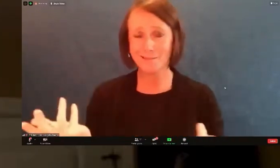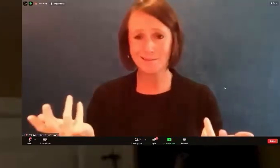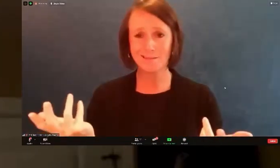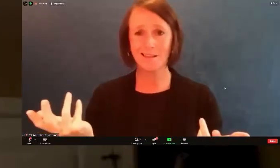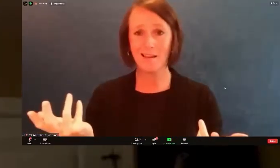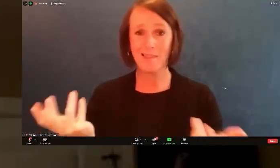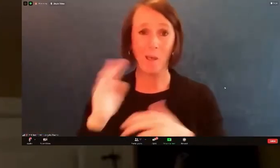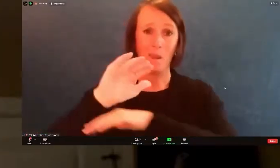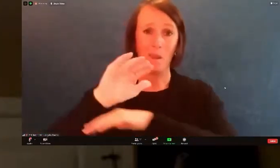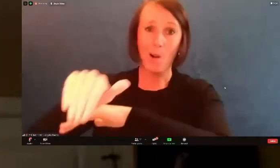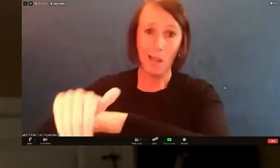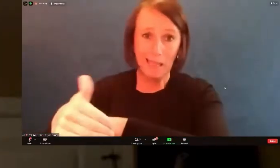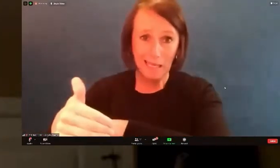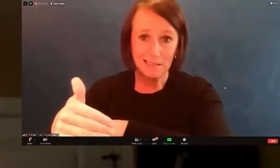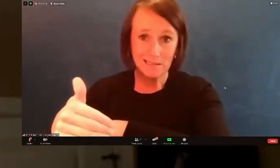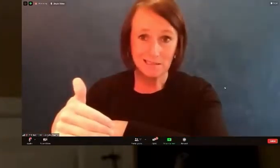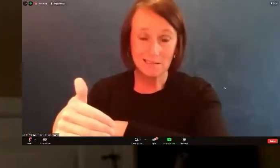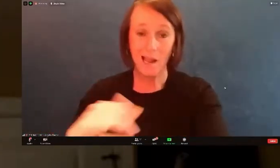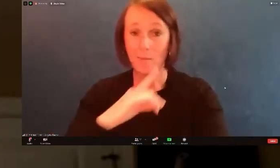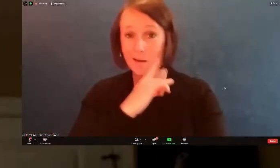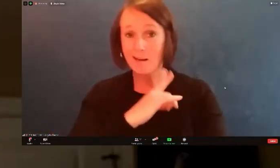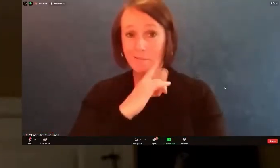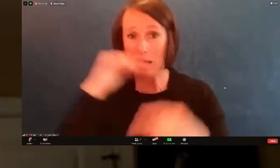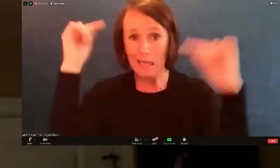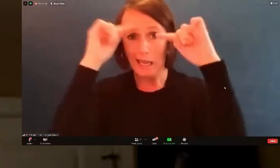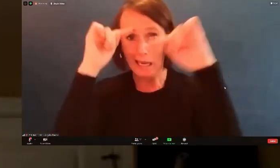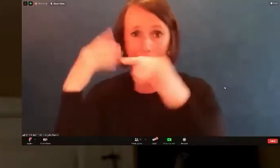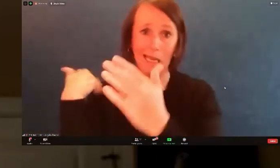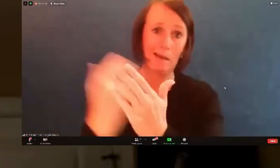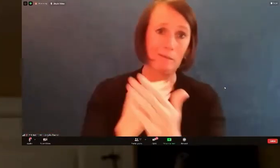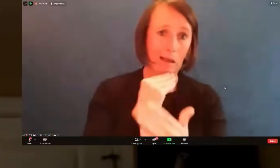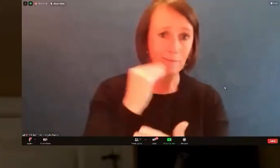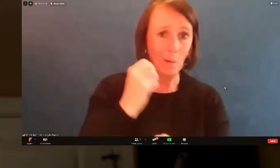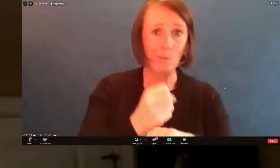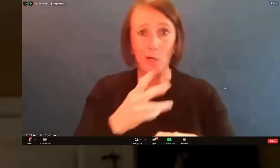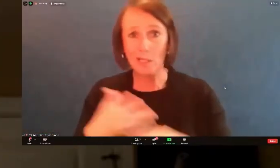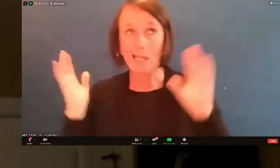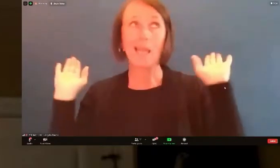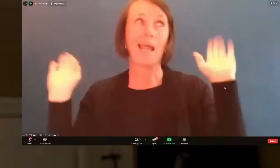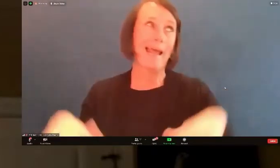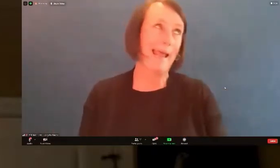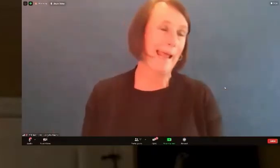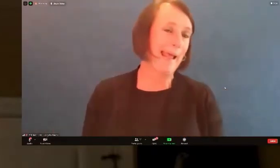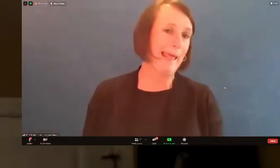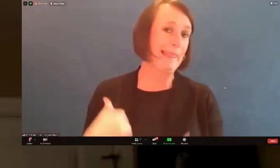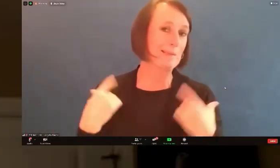way too late. I'm going to fake a headache and come home at 8 a little bit early. That's how I roll